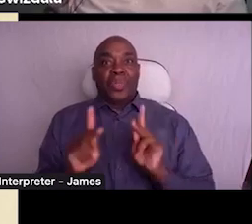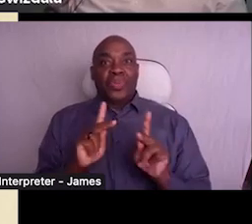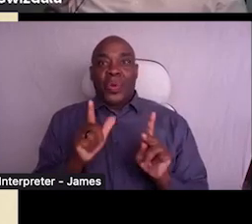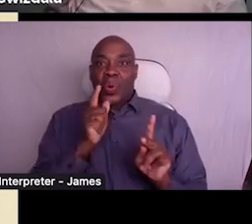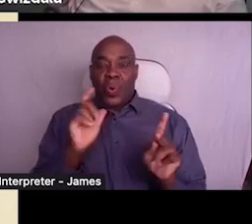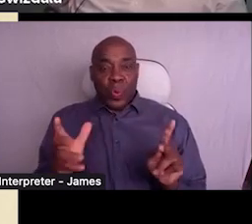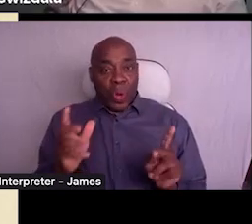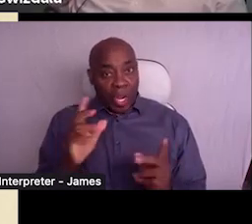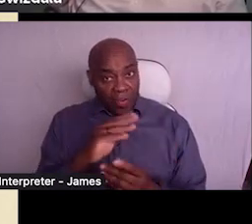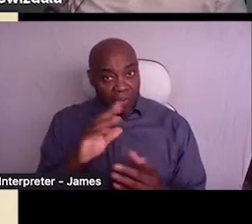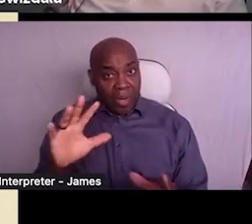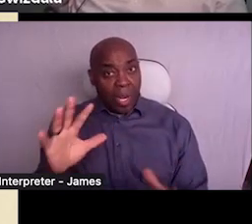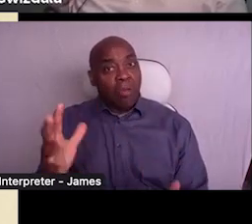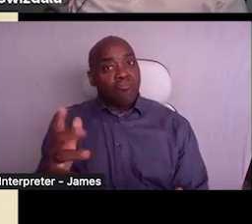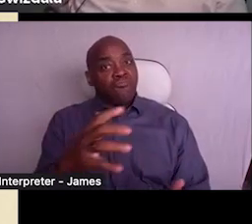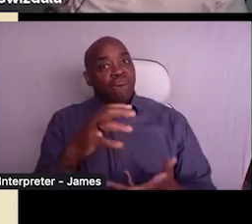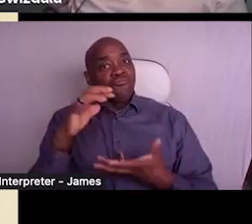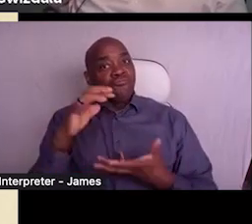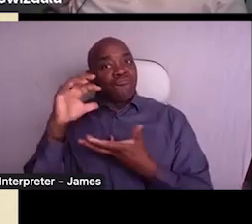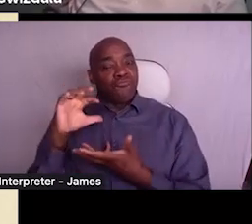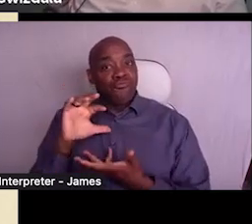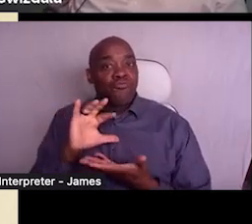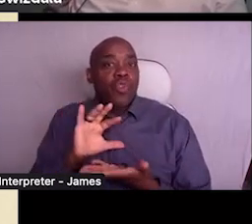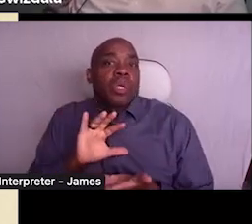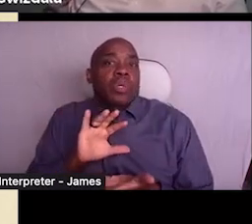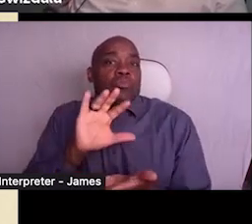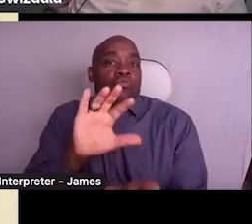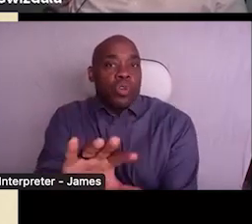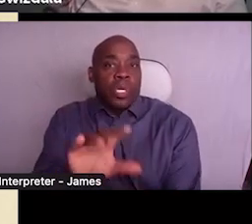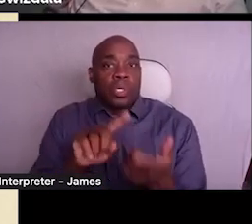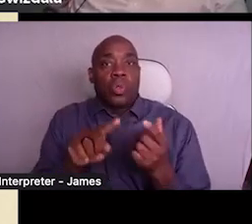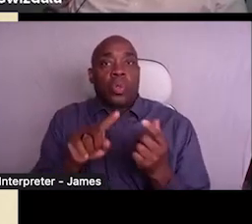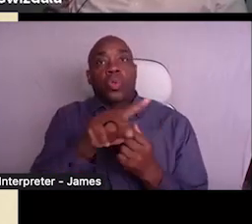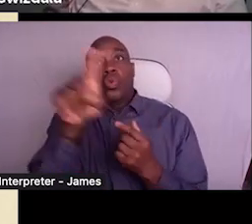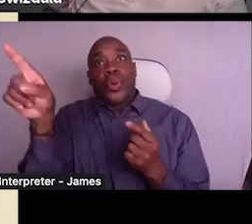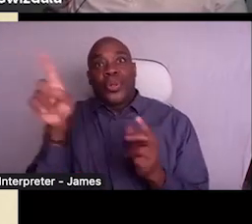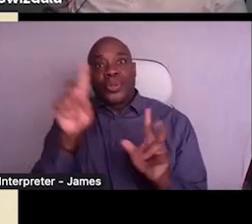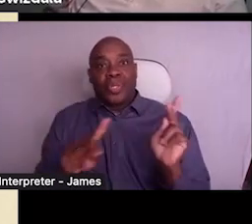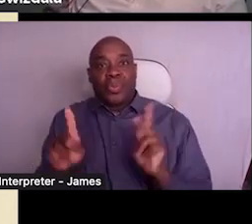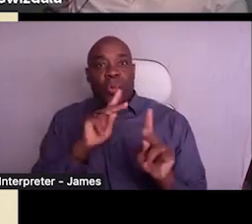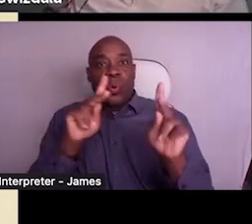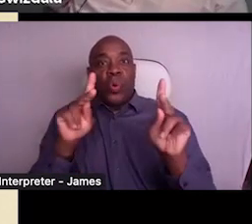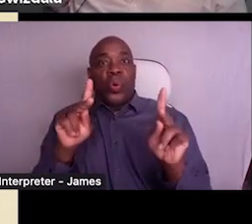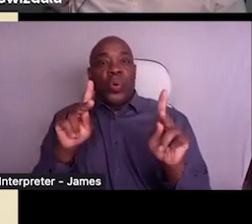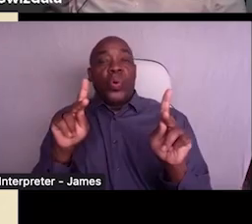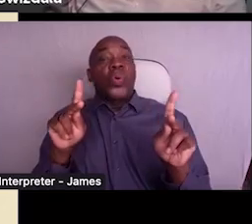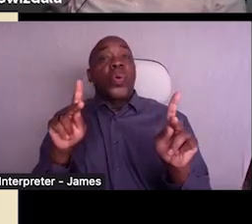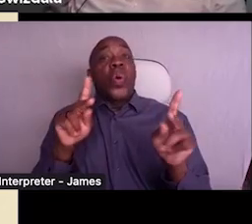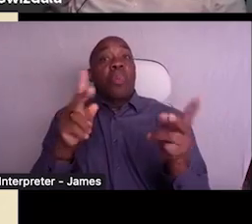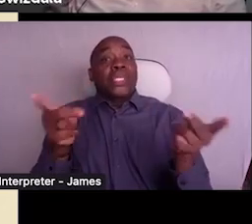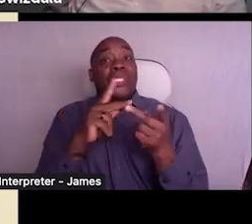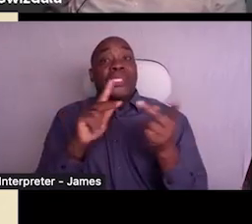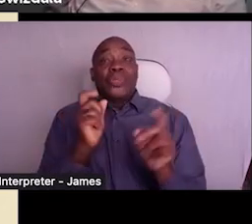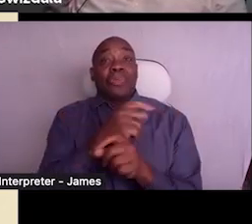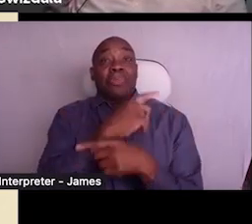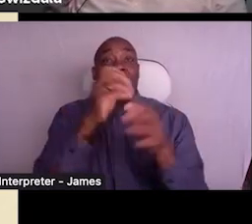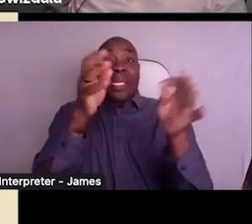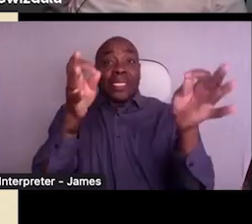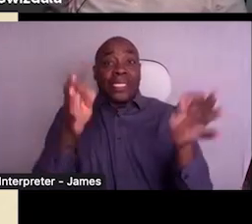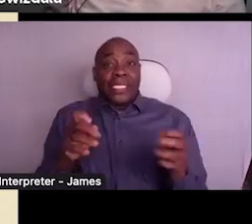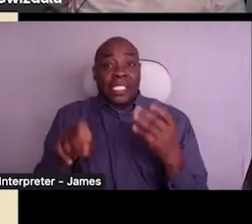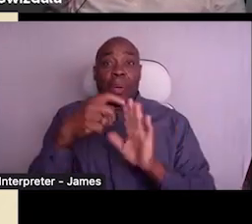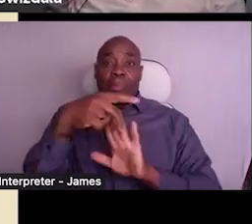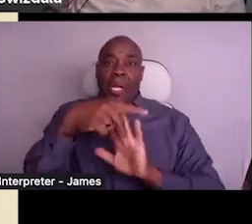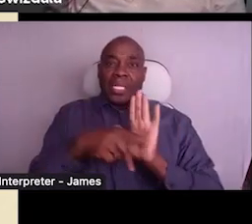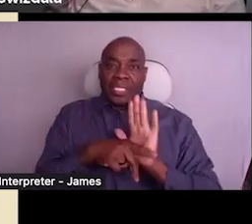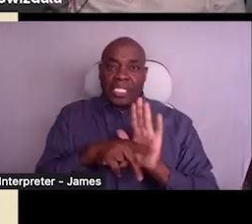take this information to those who are in a position to make policy decisions concerning service animals, because